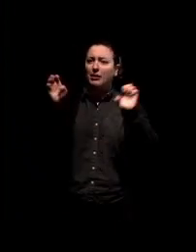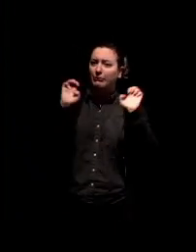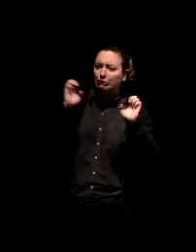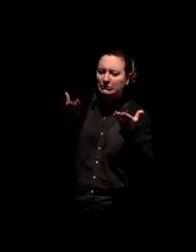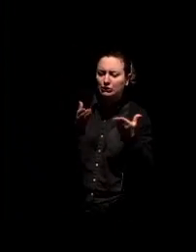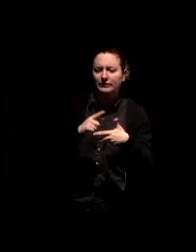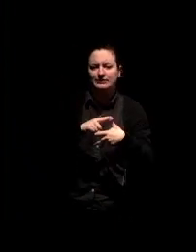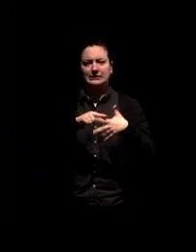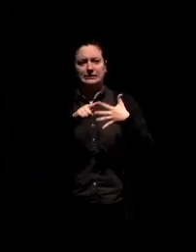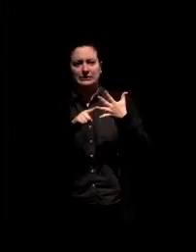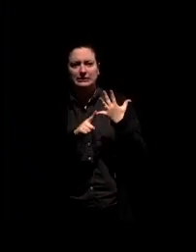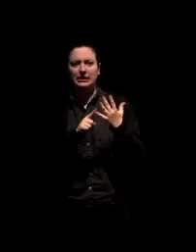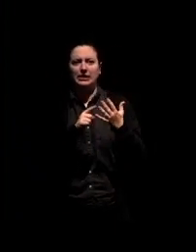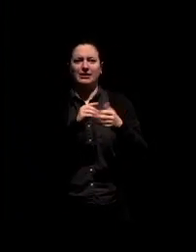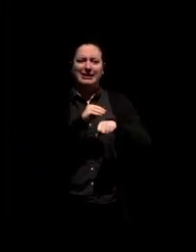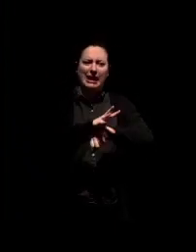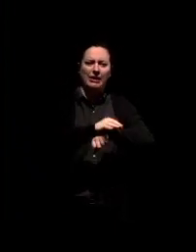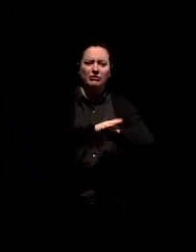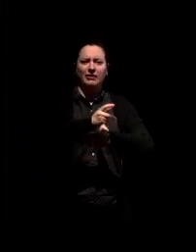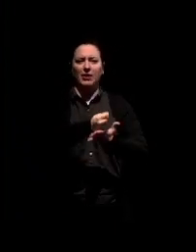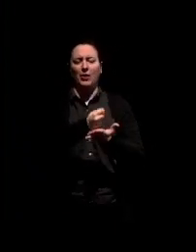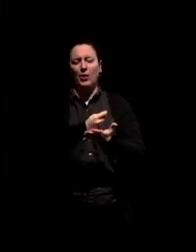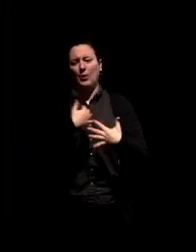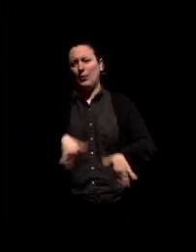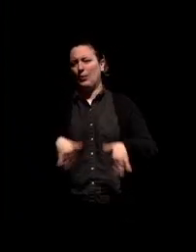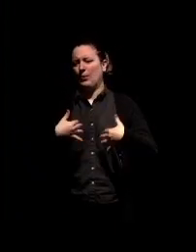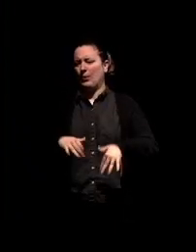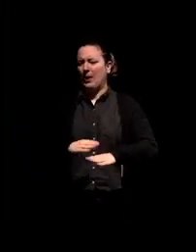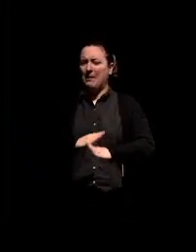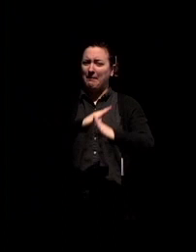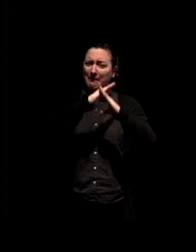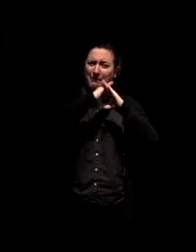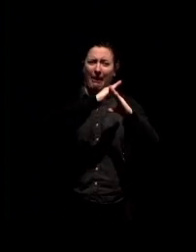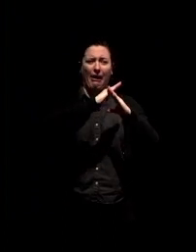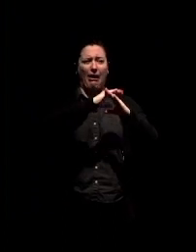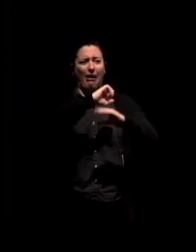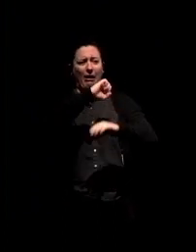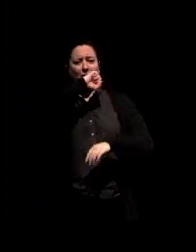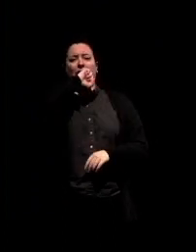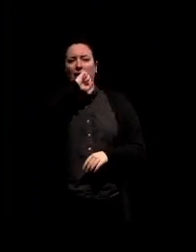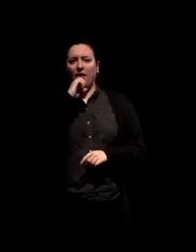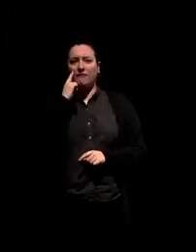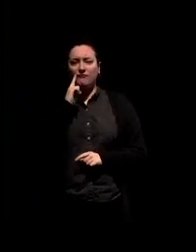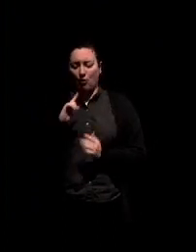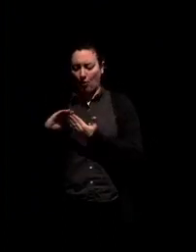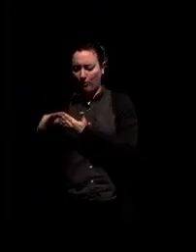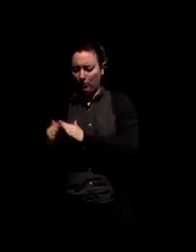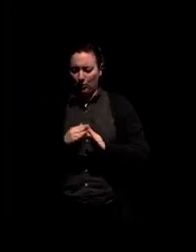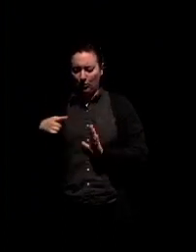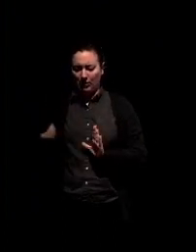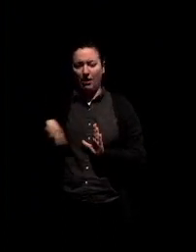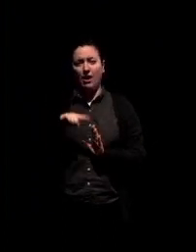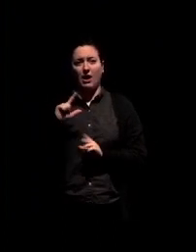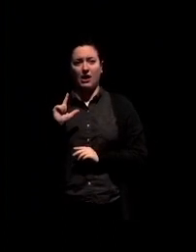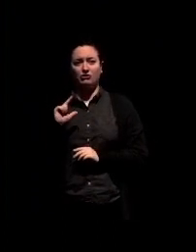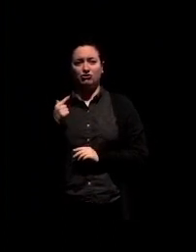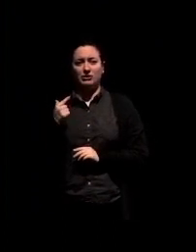And this is a real barrier to mental health care for LGBTQ populations.